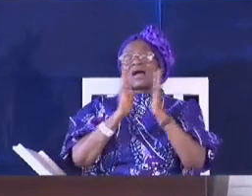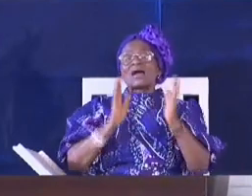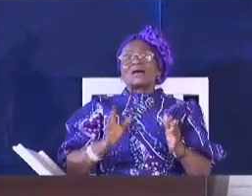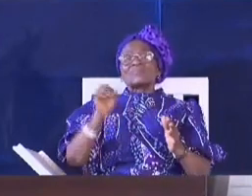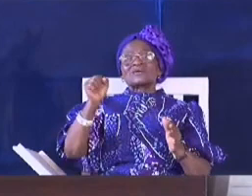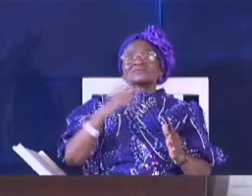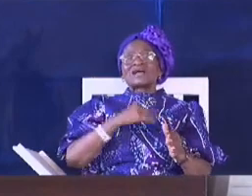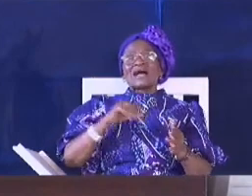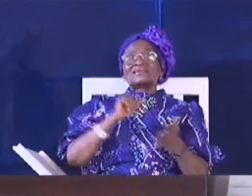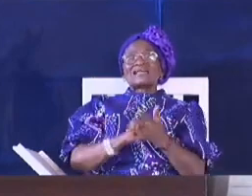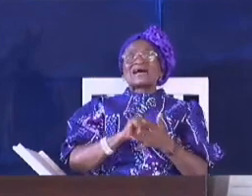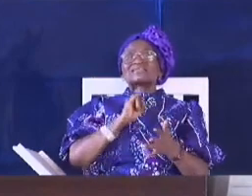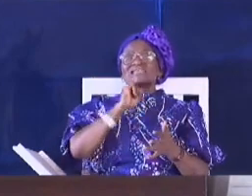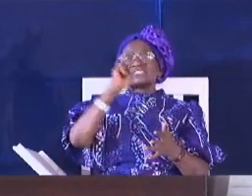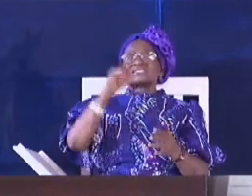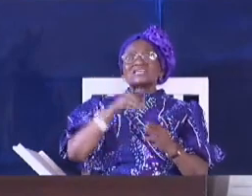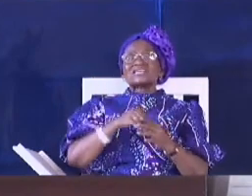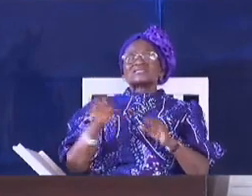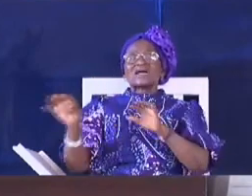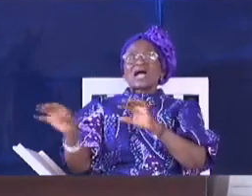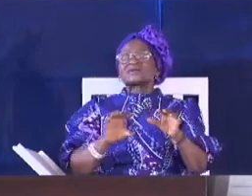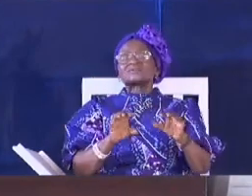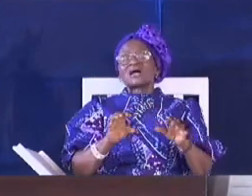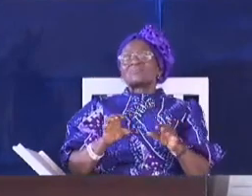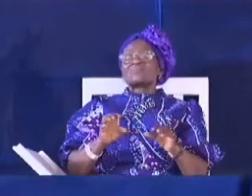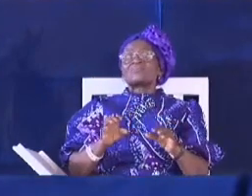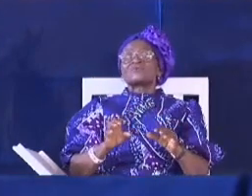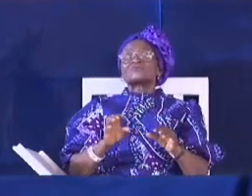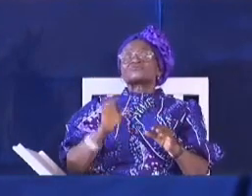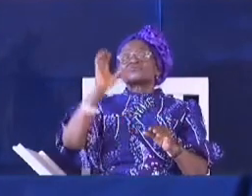And that is in Acts of the Apostles chapter 2,